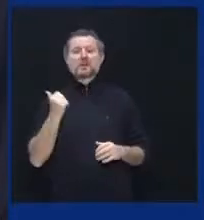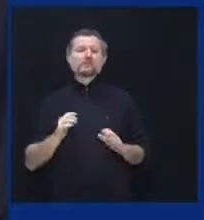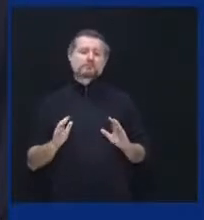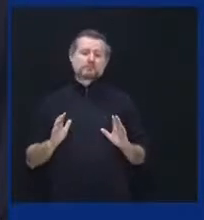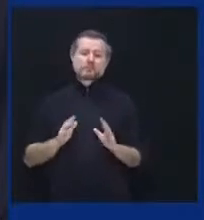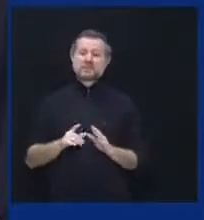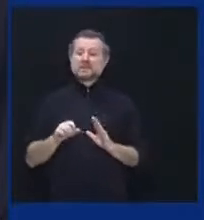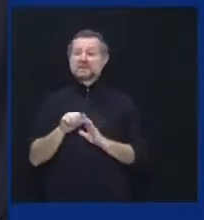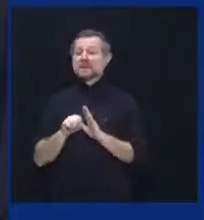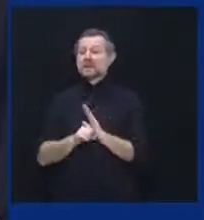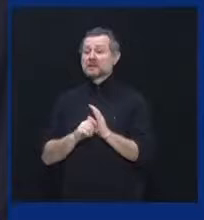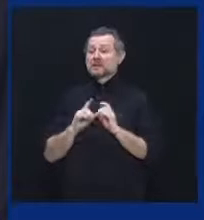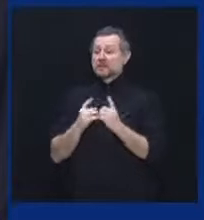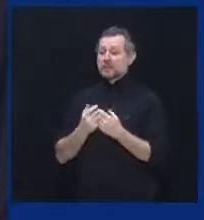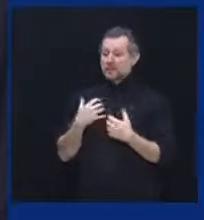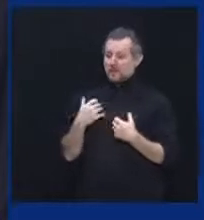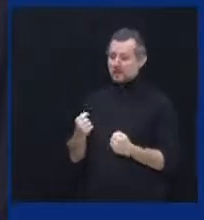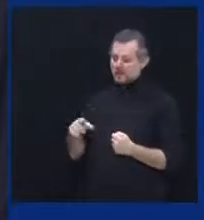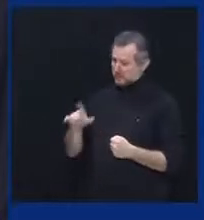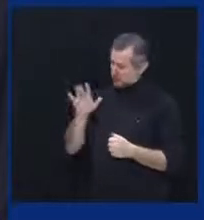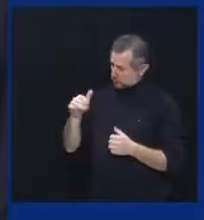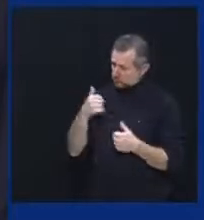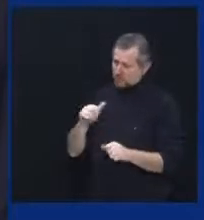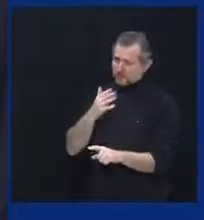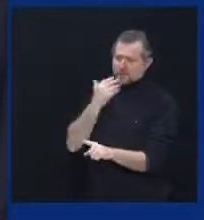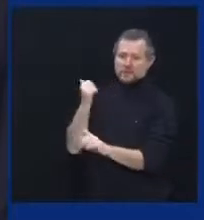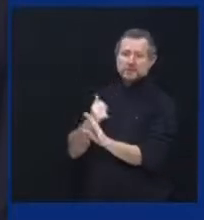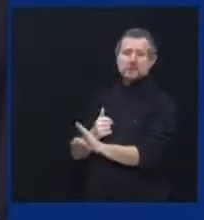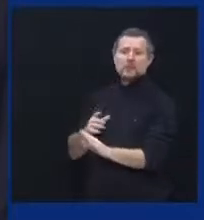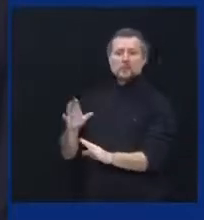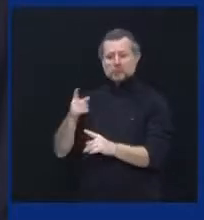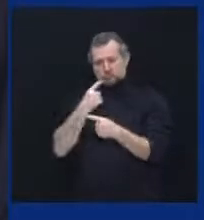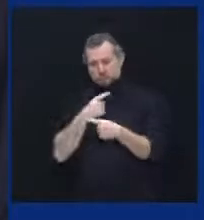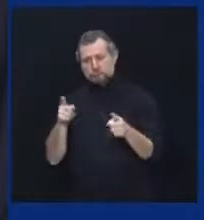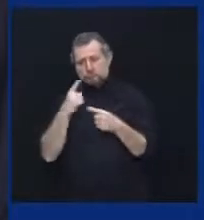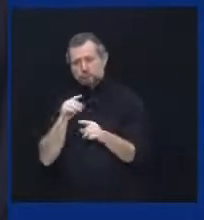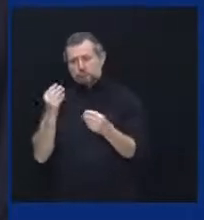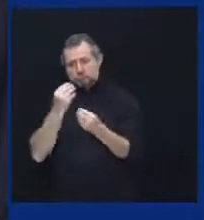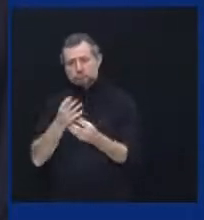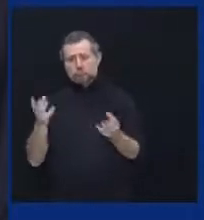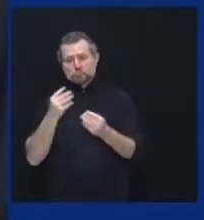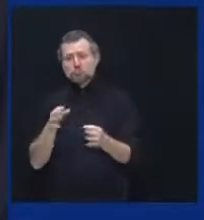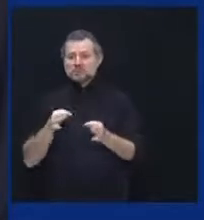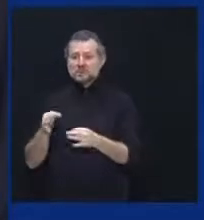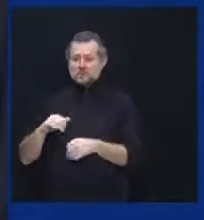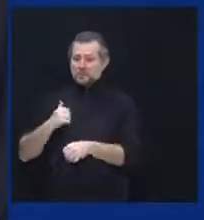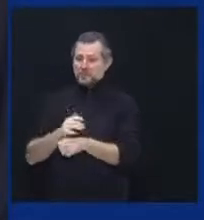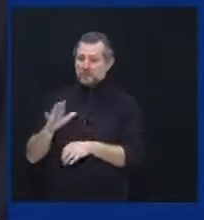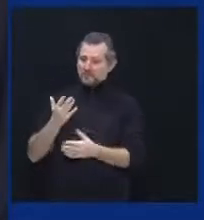Department of Health, they gave their best guidance and made the best decisions on the facts they had.